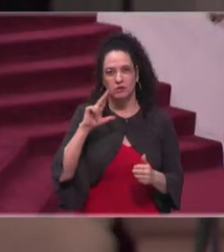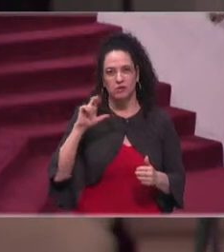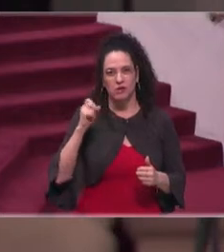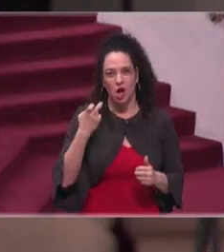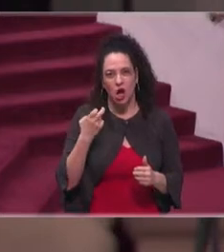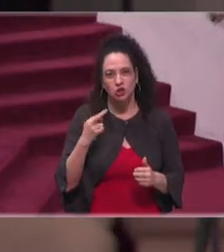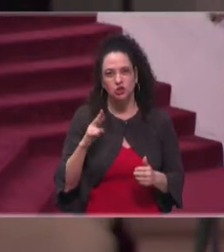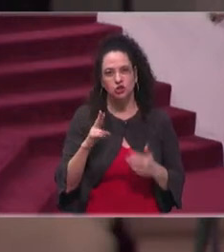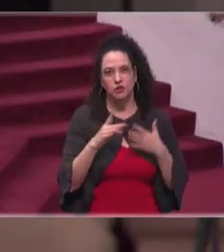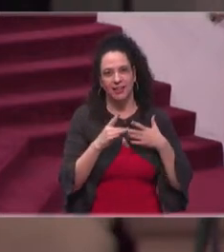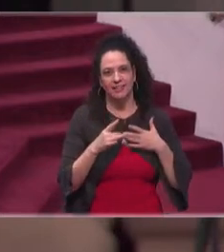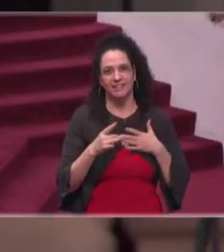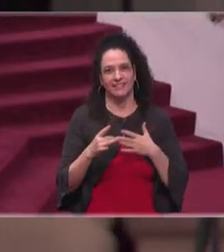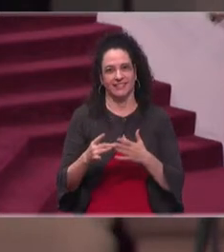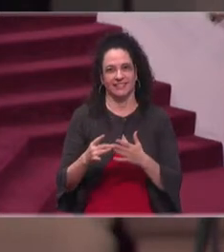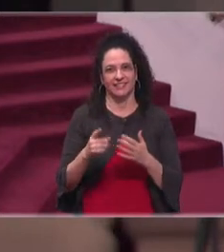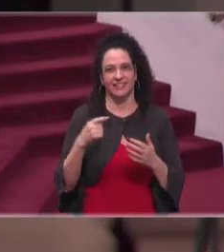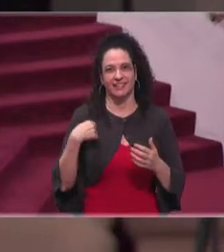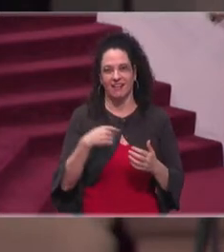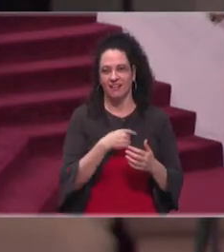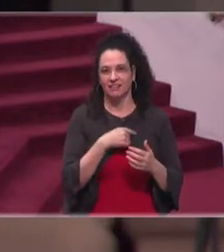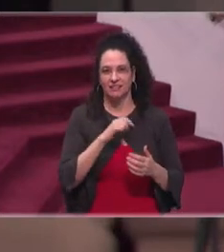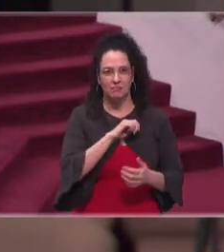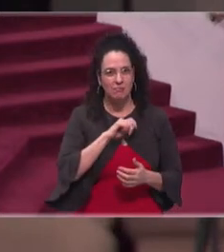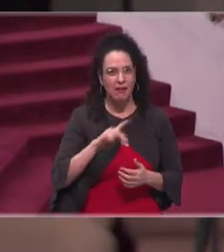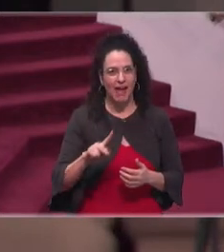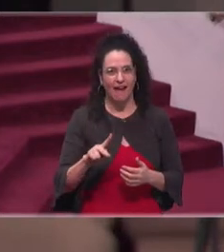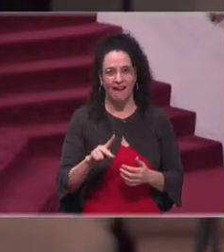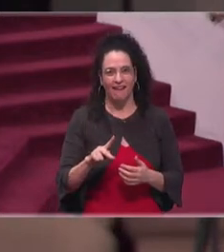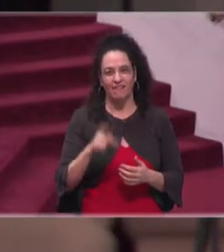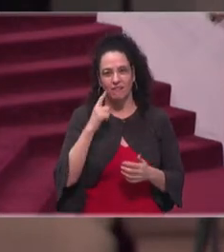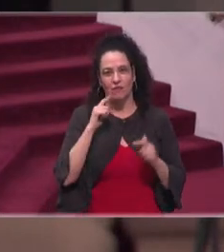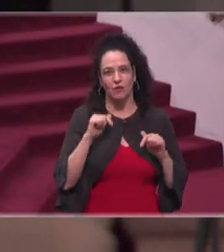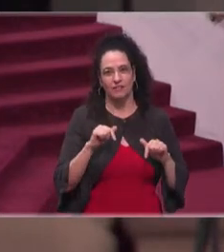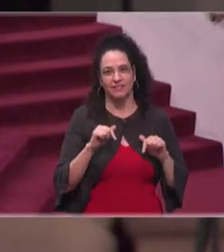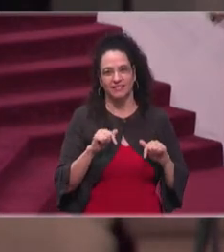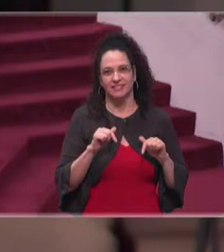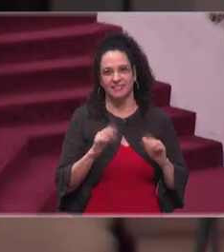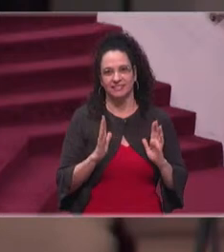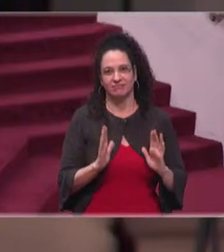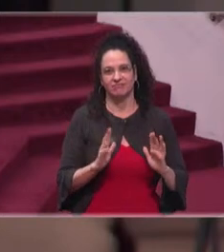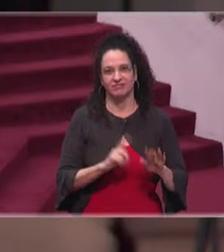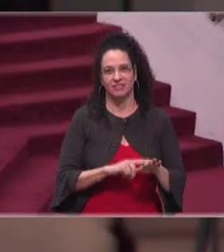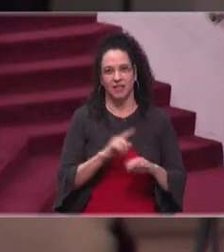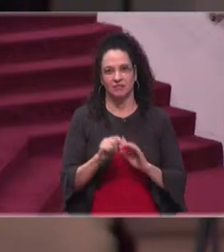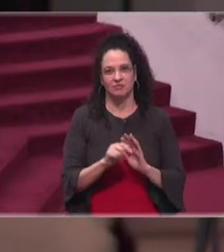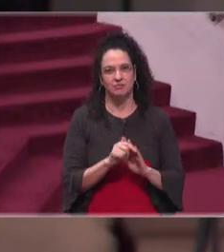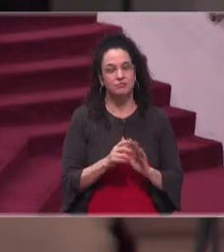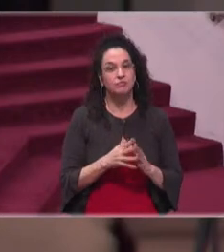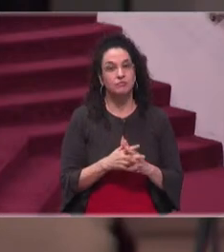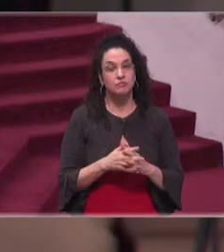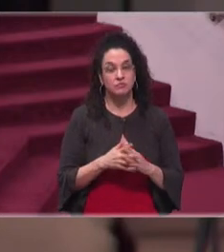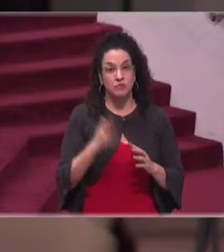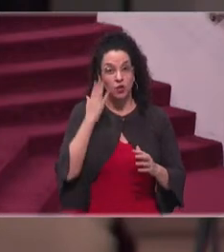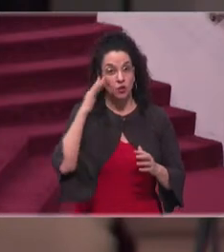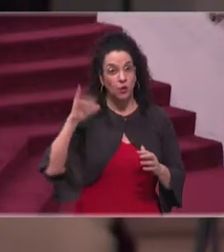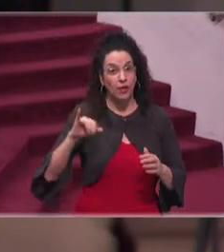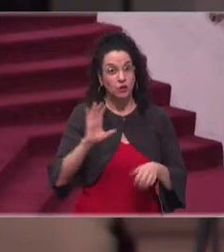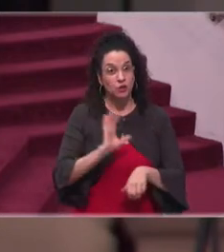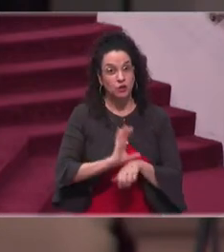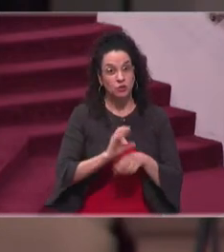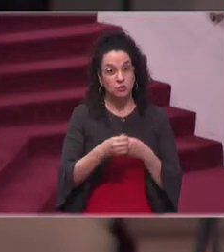back in this direction that we're in. It's wonderful. Please know that the church office will